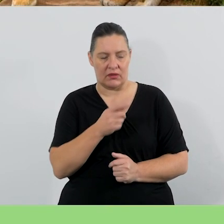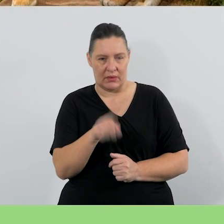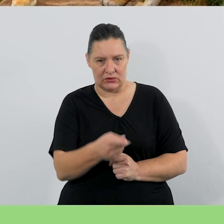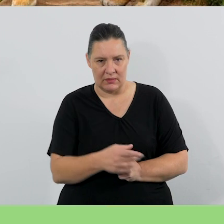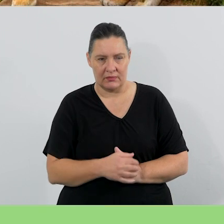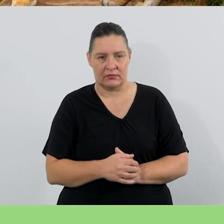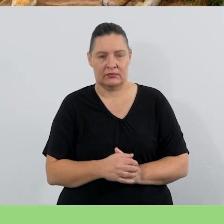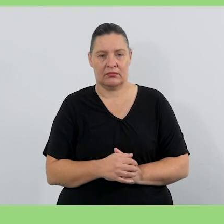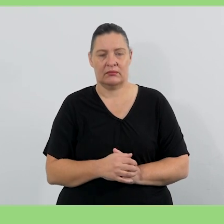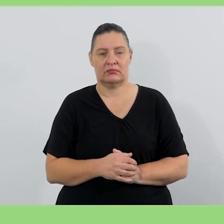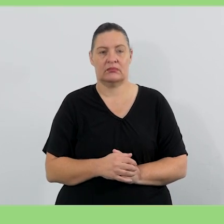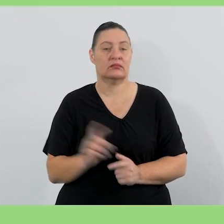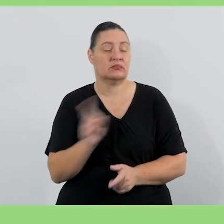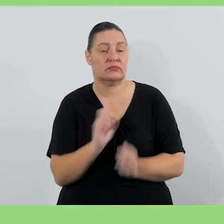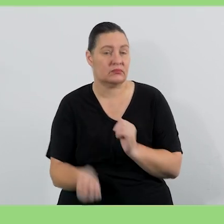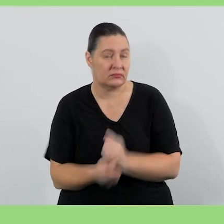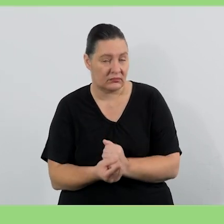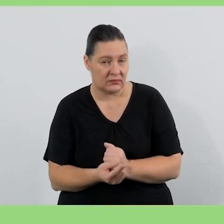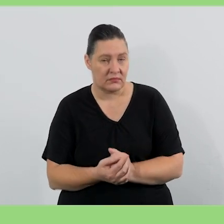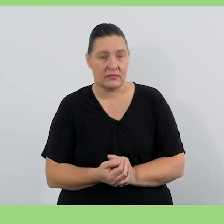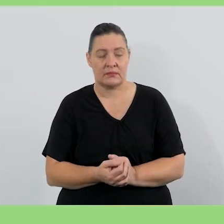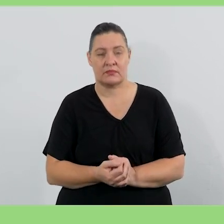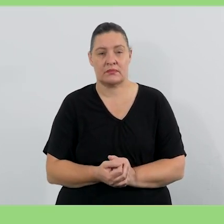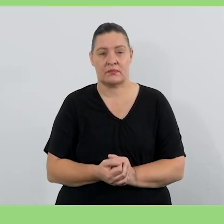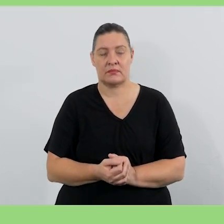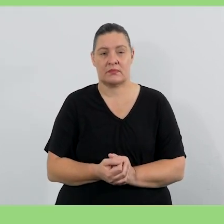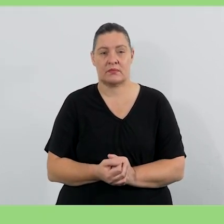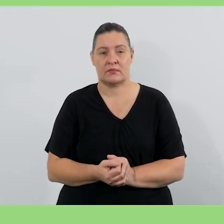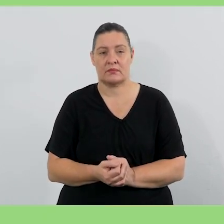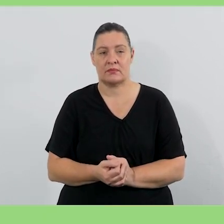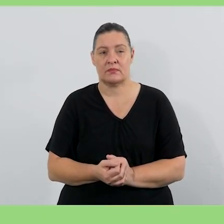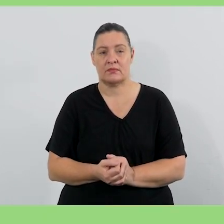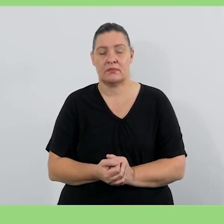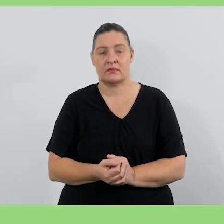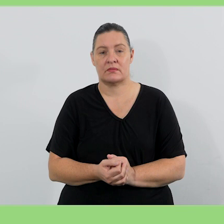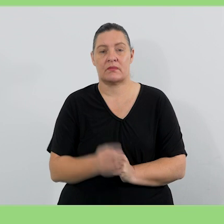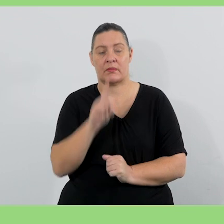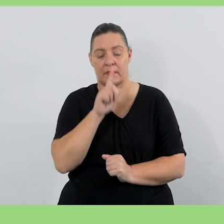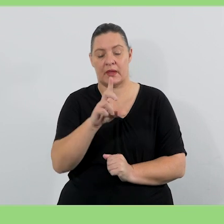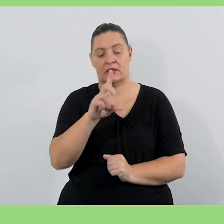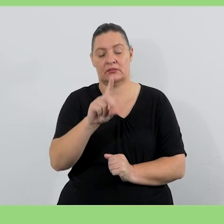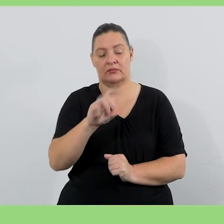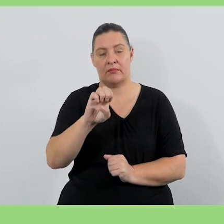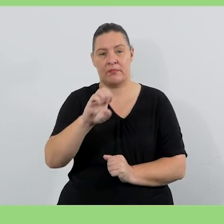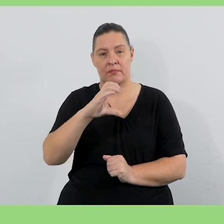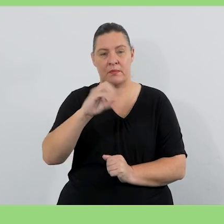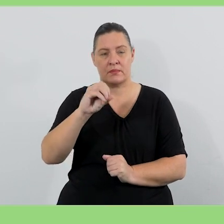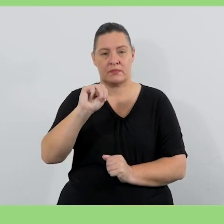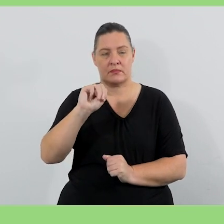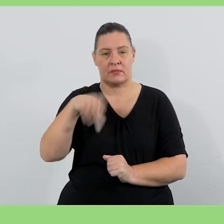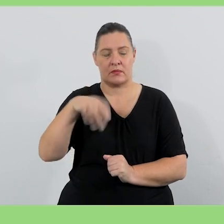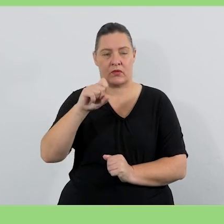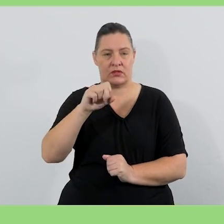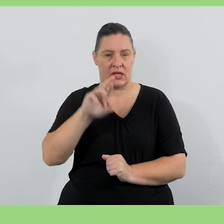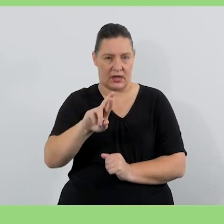sorry about that. So what happens is that we are then going to see decomposers playing their